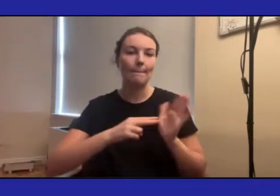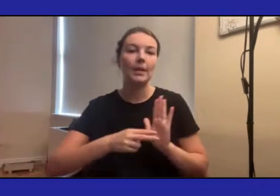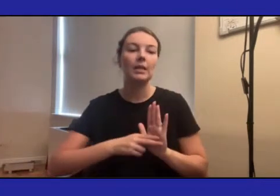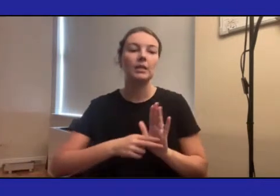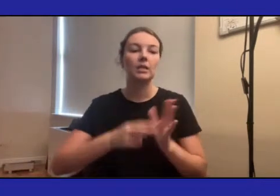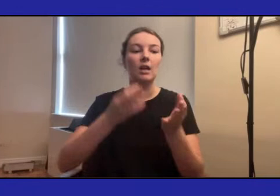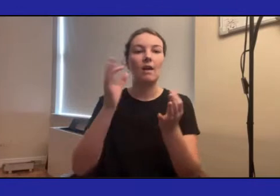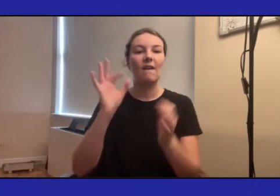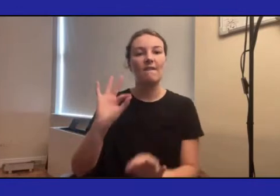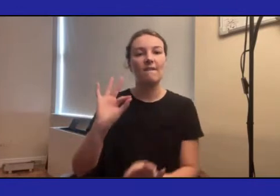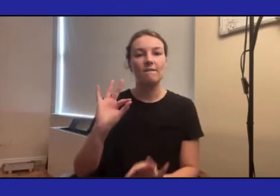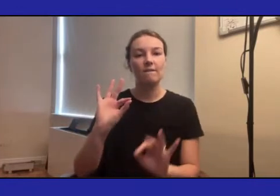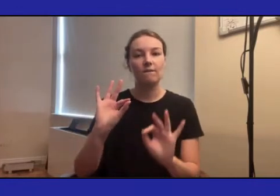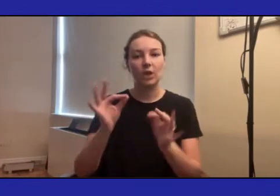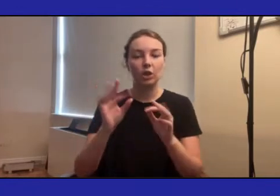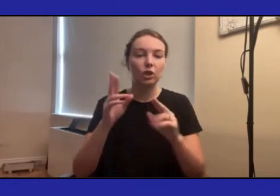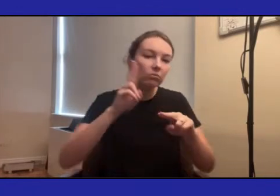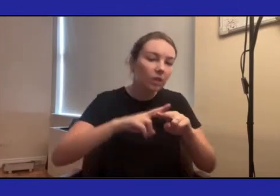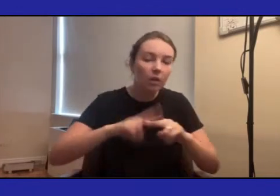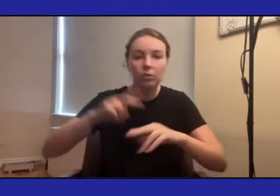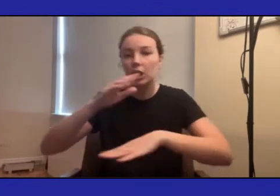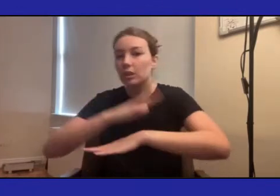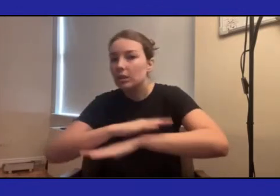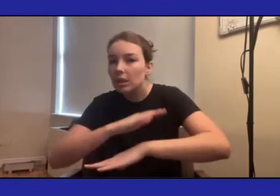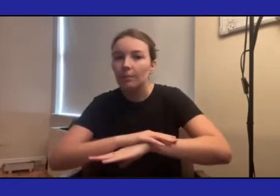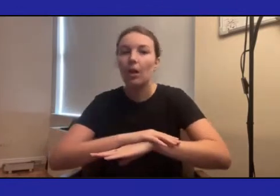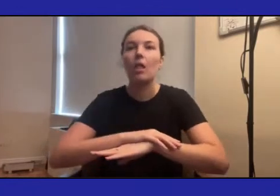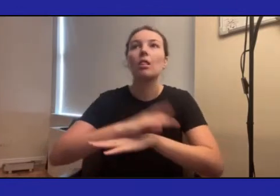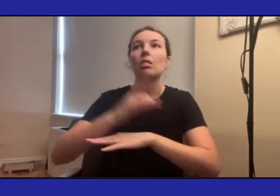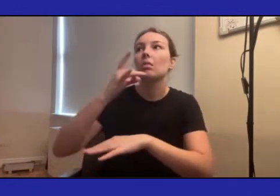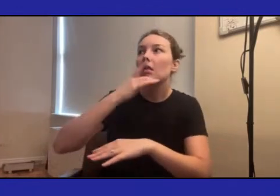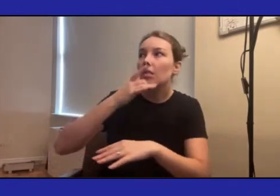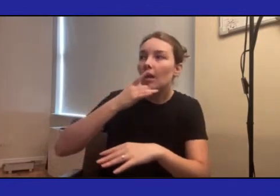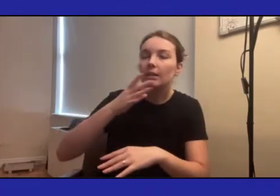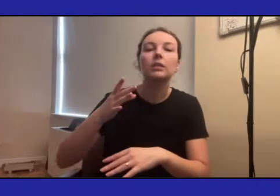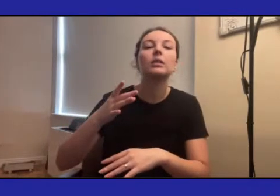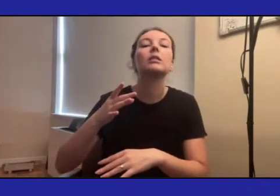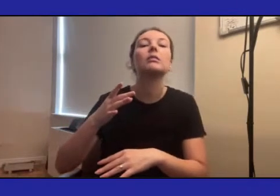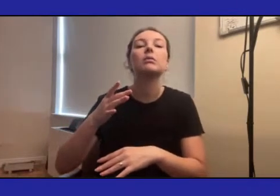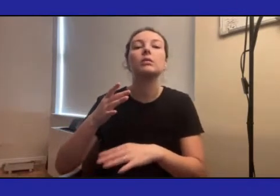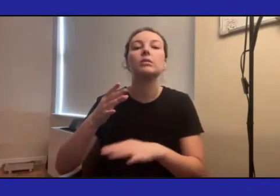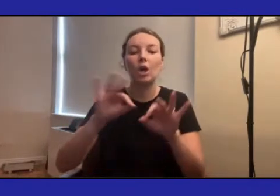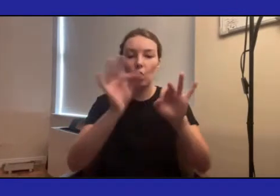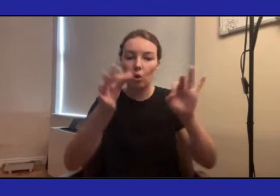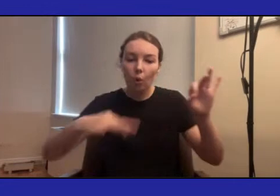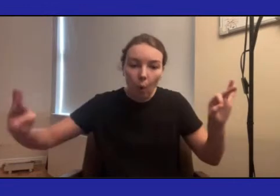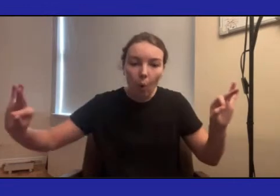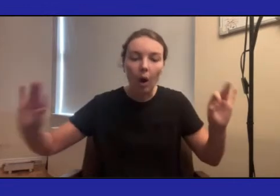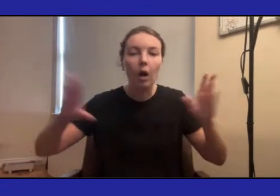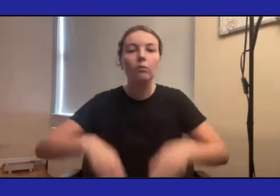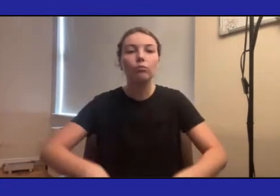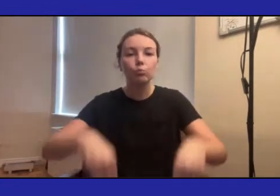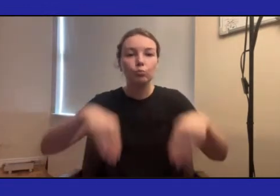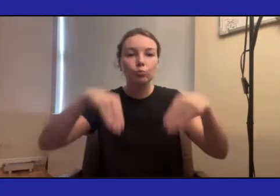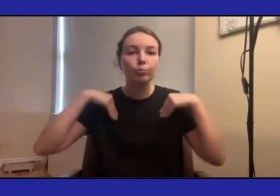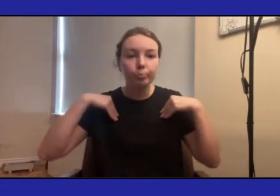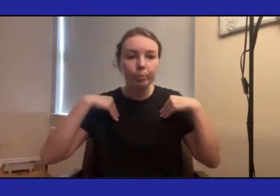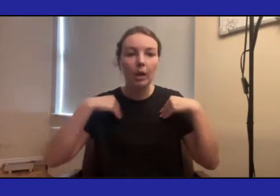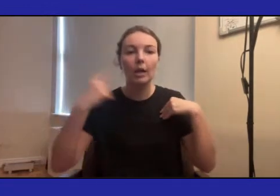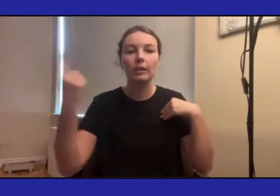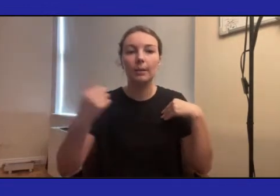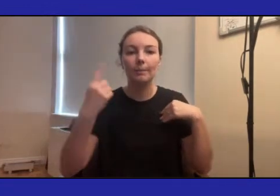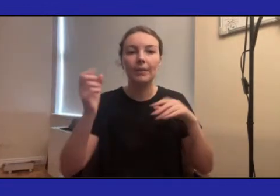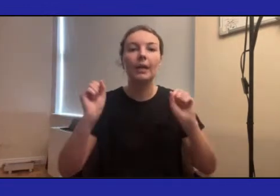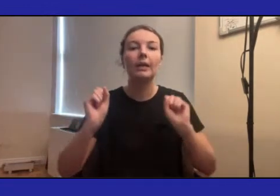equipment, fixtures that create ligature points where a cord, rope, bed sheet, or other material can be looped or tied